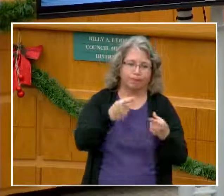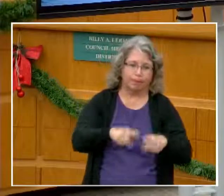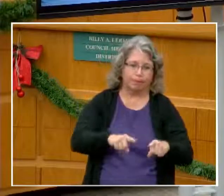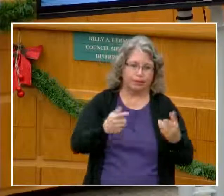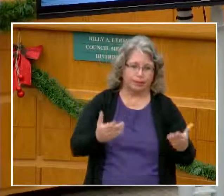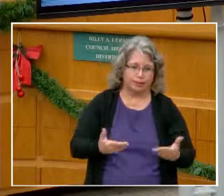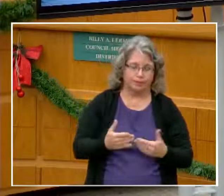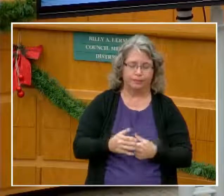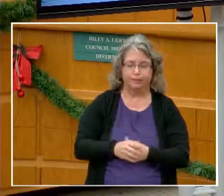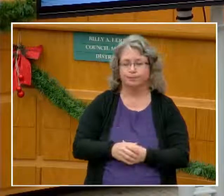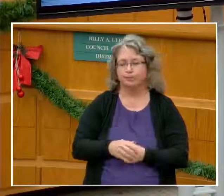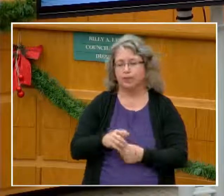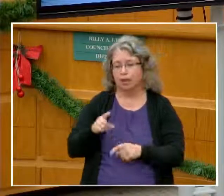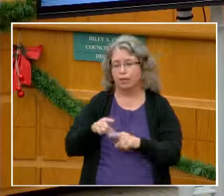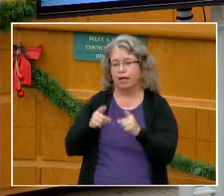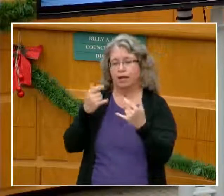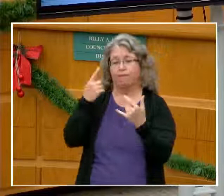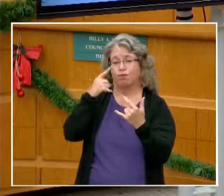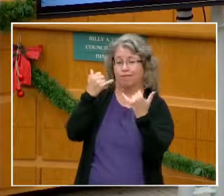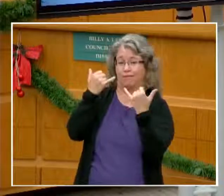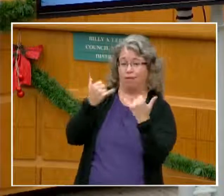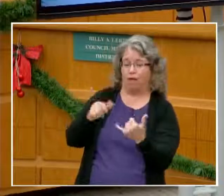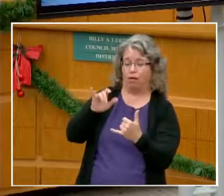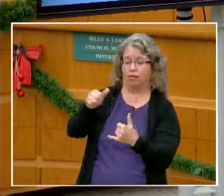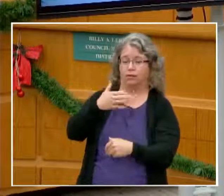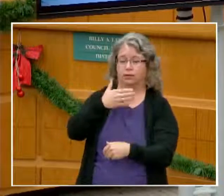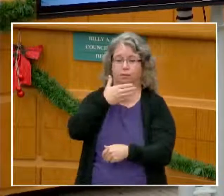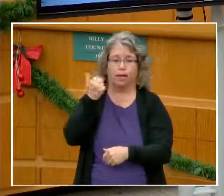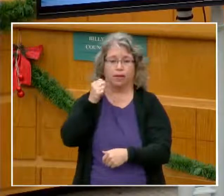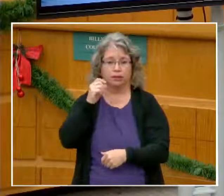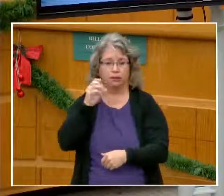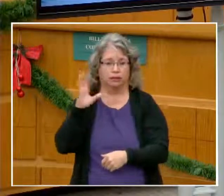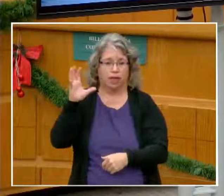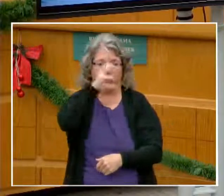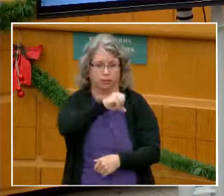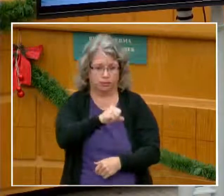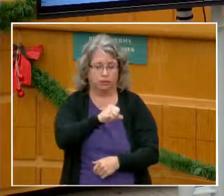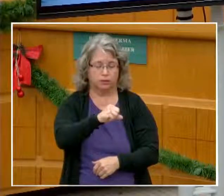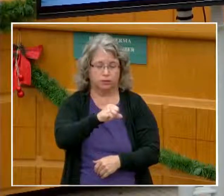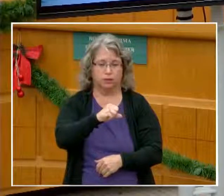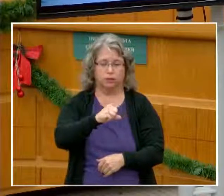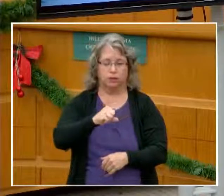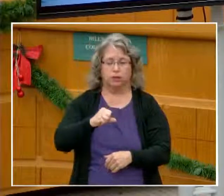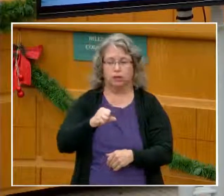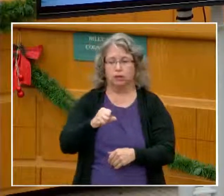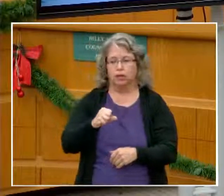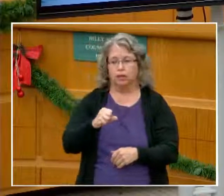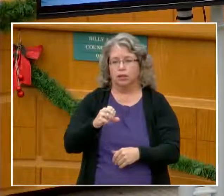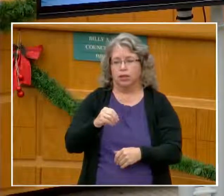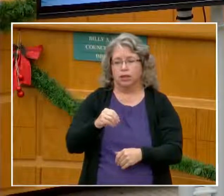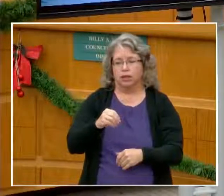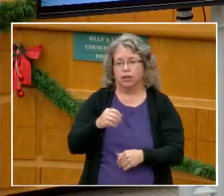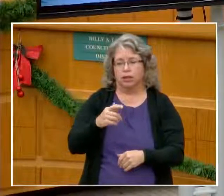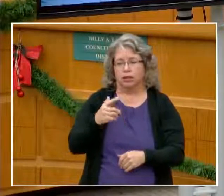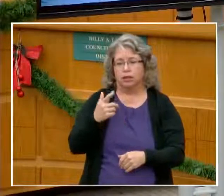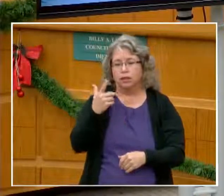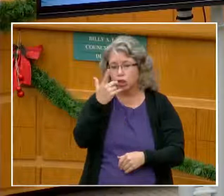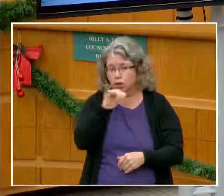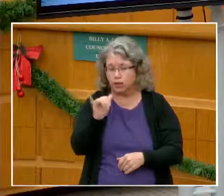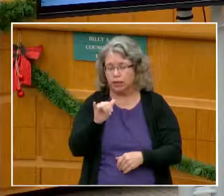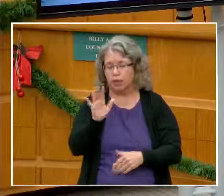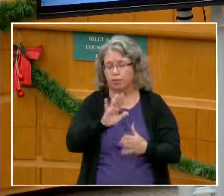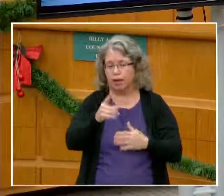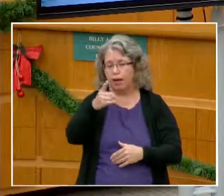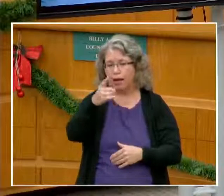this is our best estimate of what we're looking at right now, and now it looks at least a little bit optimistic that we're looking at half the number of people